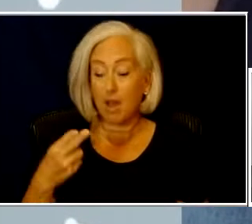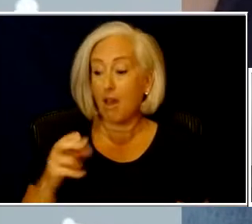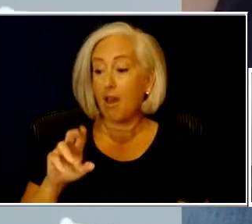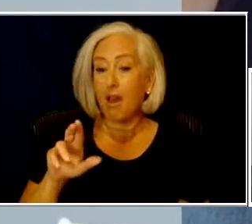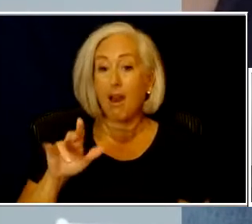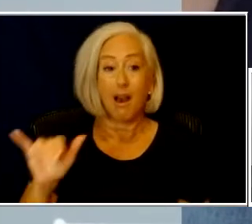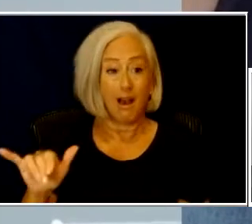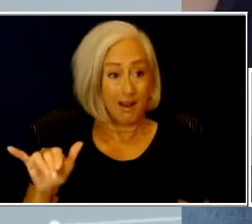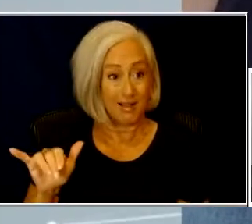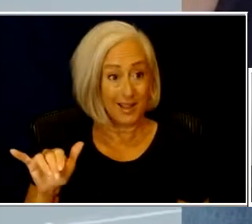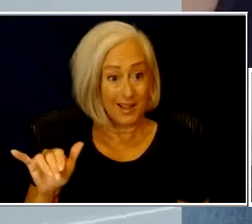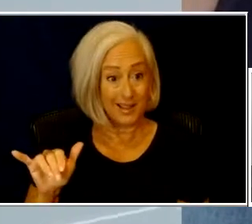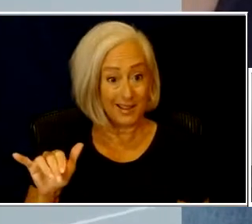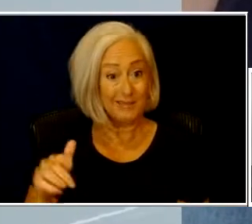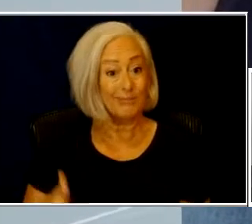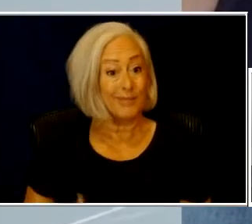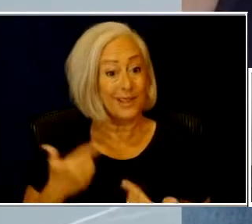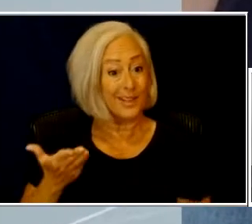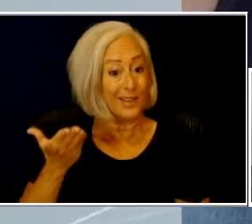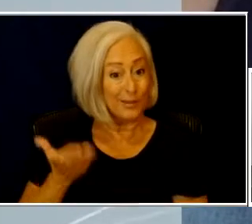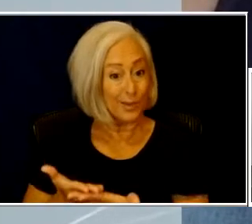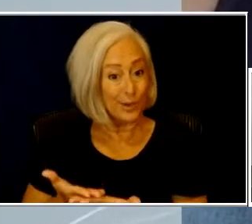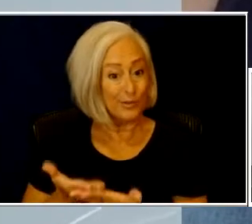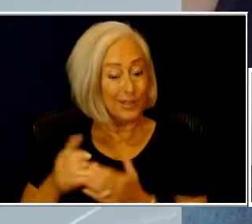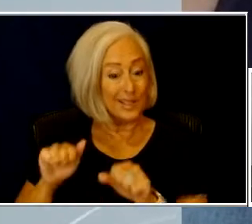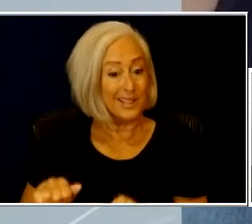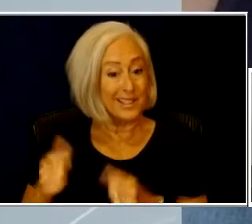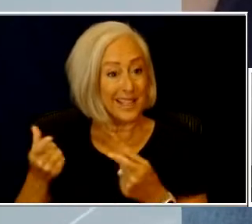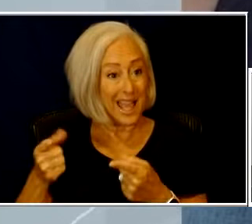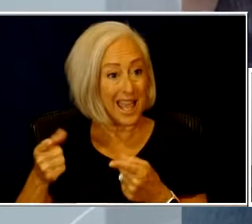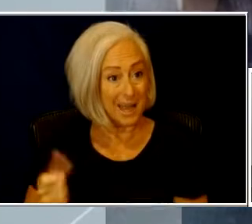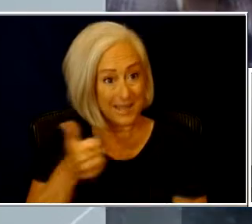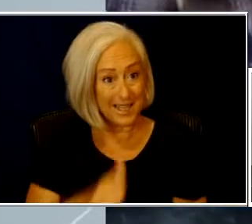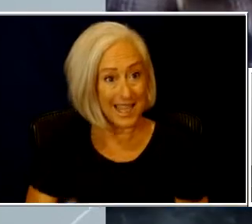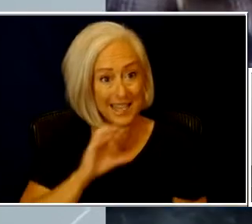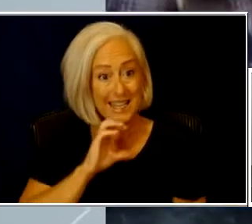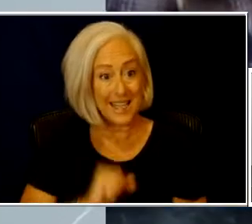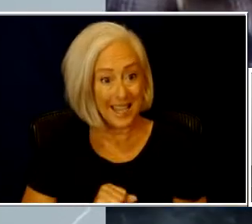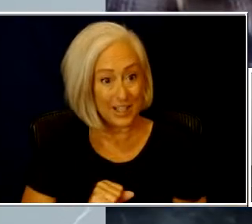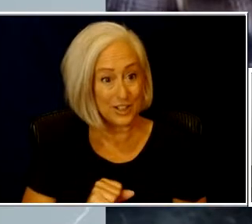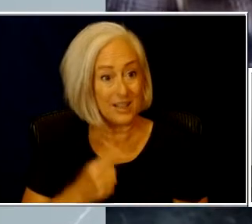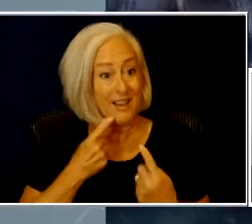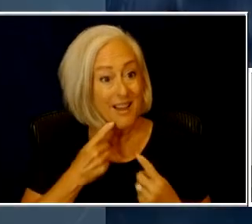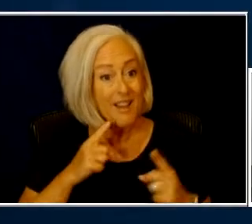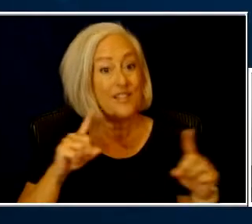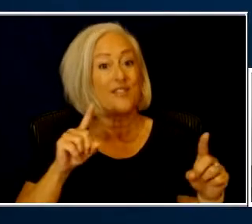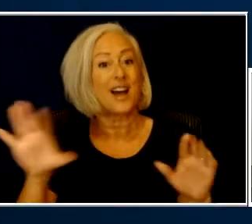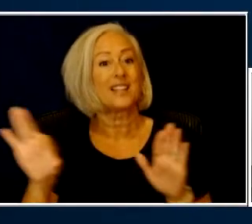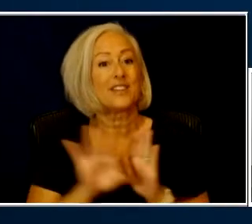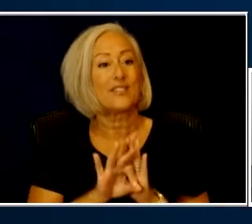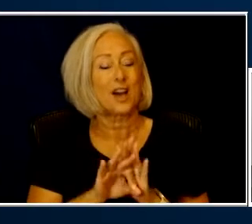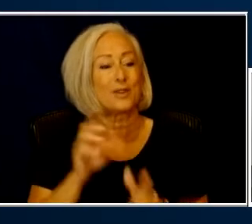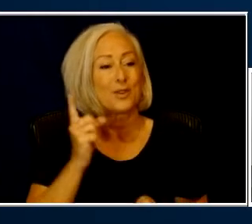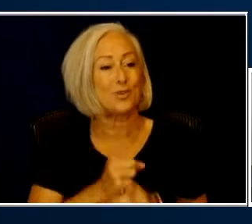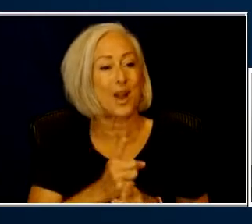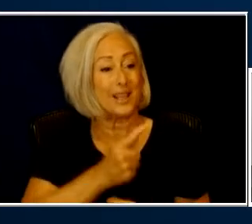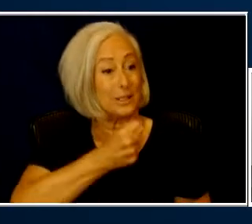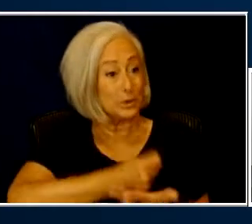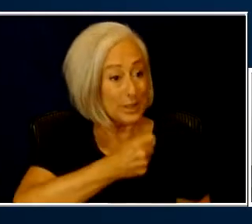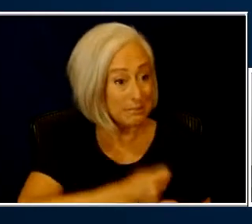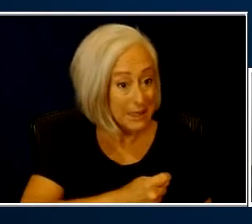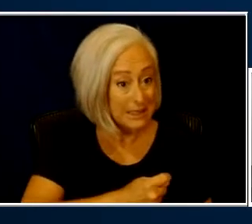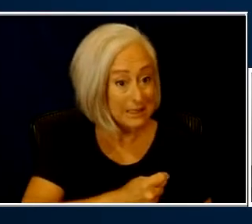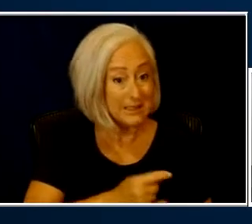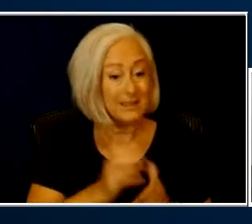the right treatment plan and the right doctor, and they are both joining us here this morning. Holly joins us to tell us about her fight with